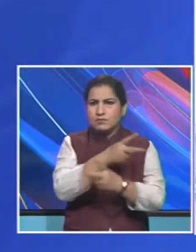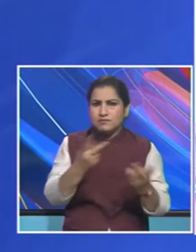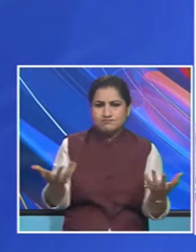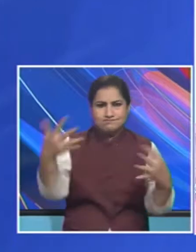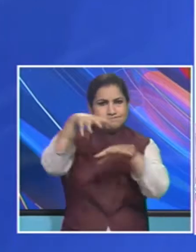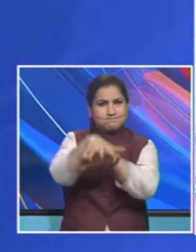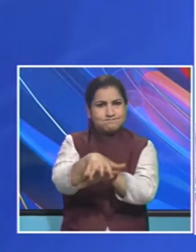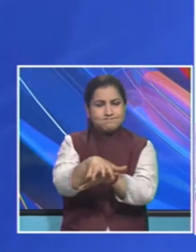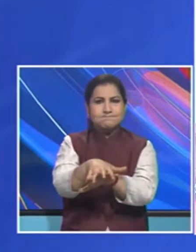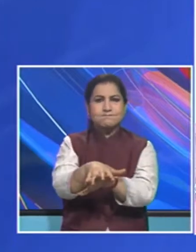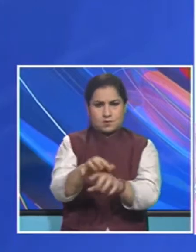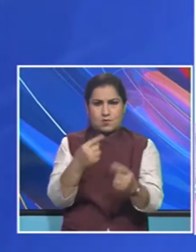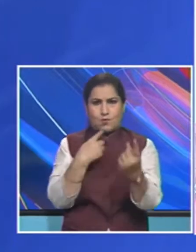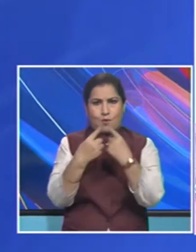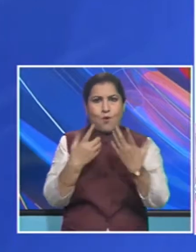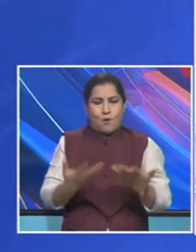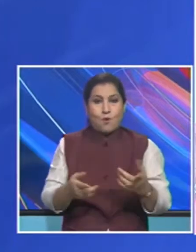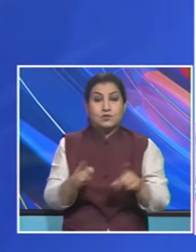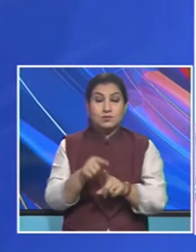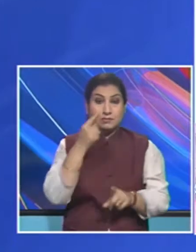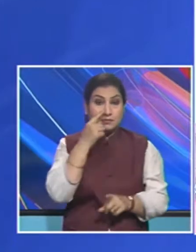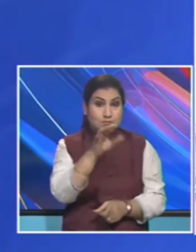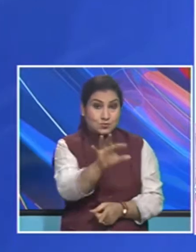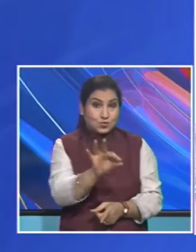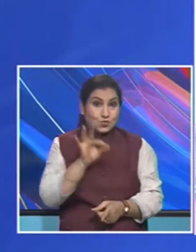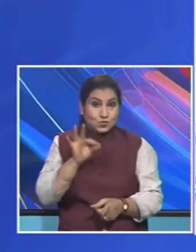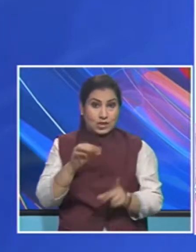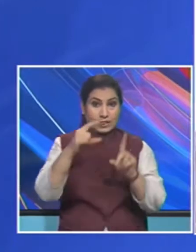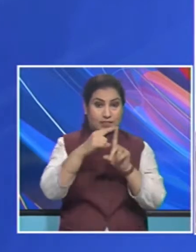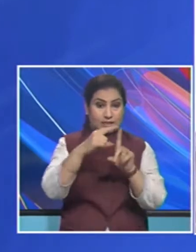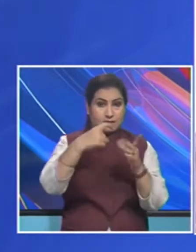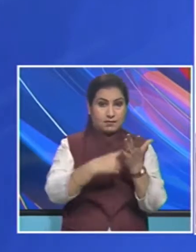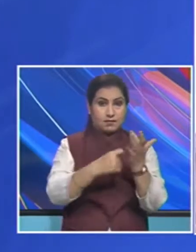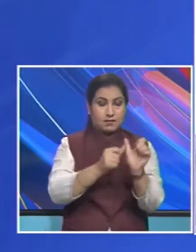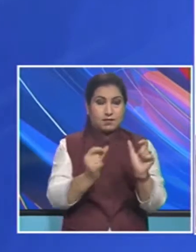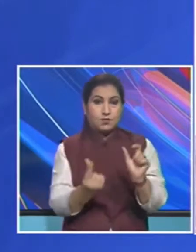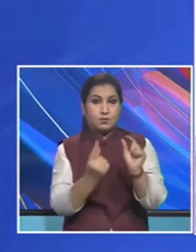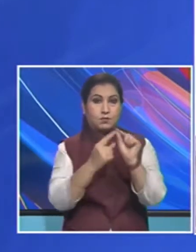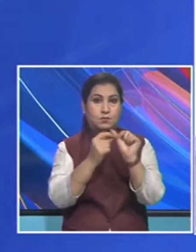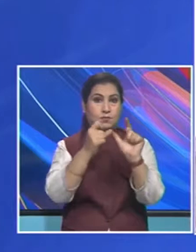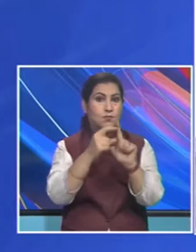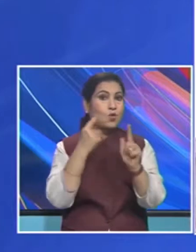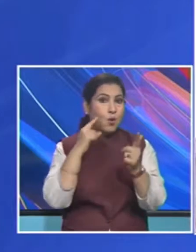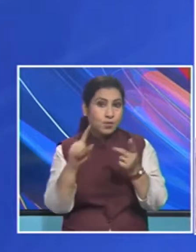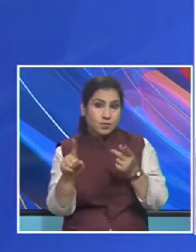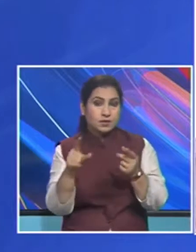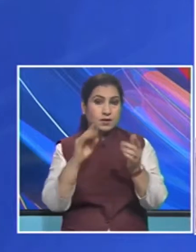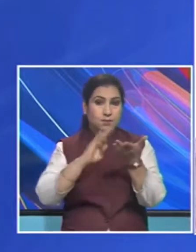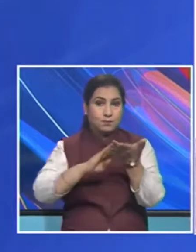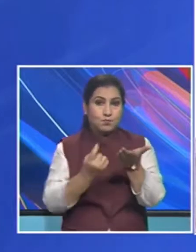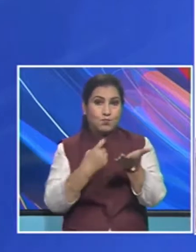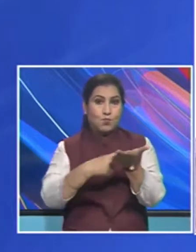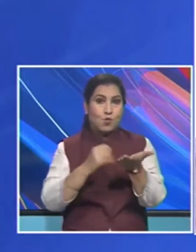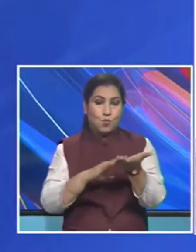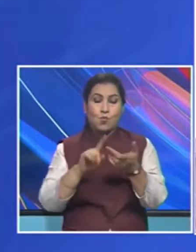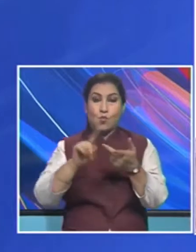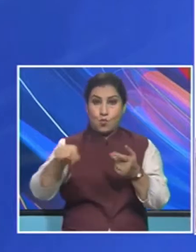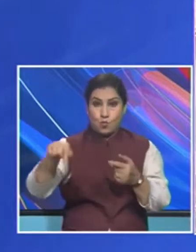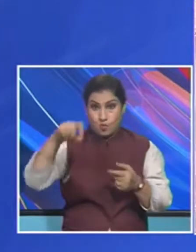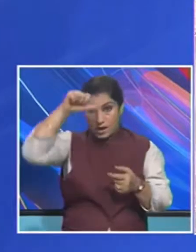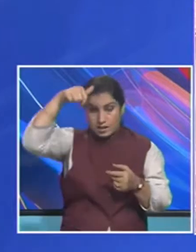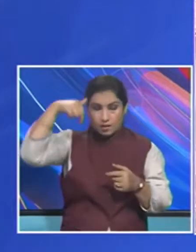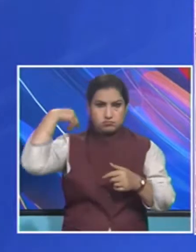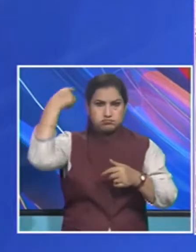As Srimati Draupadi Murmu will take oath as India's